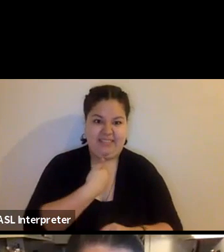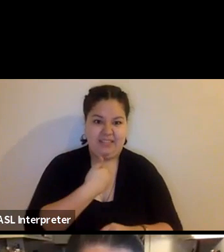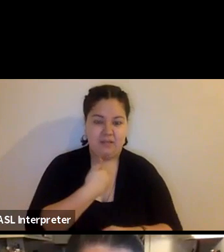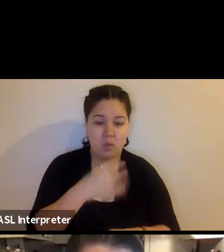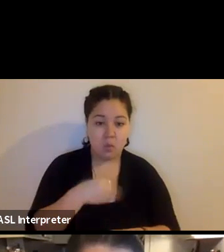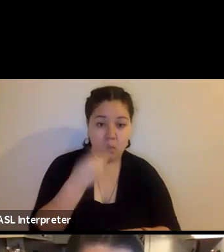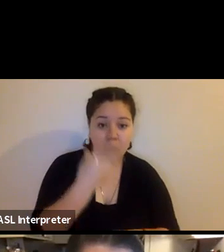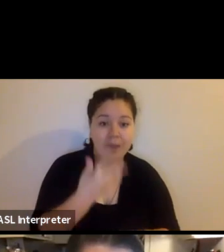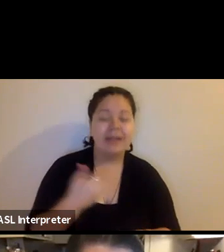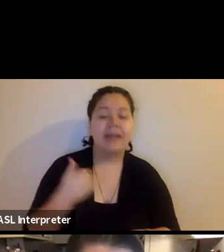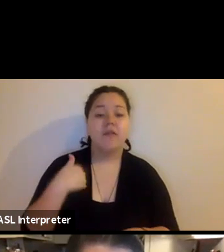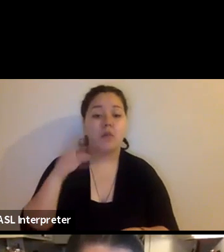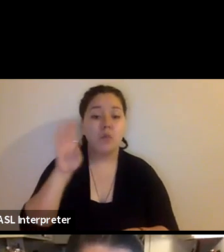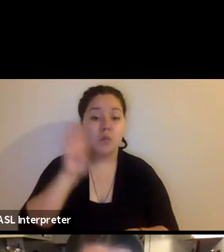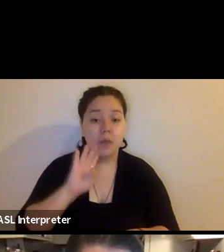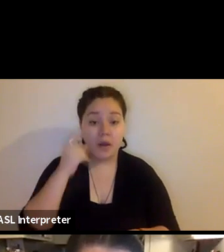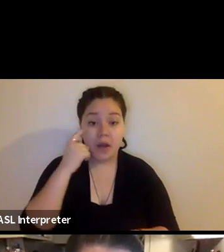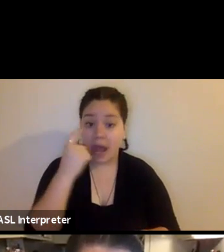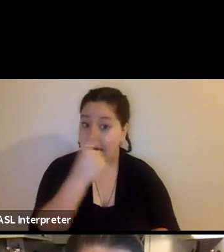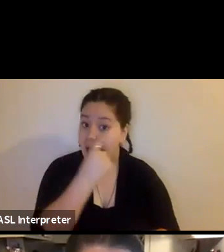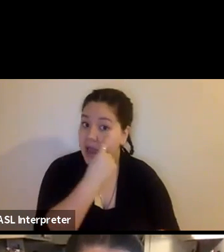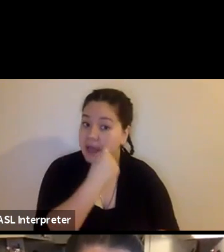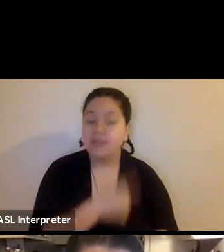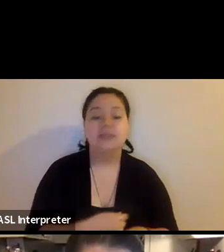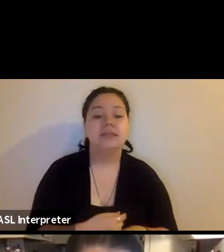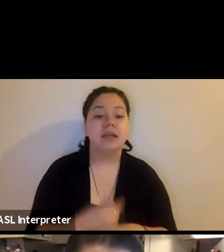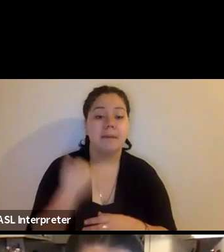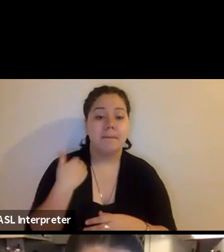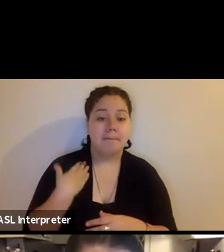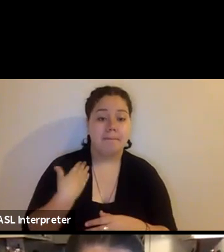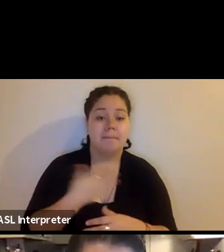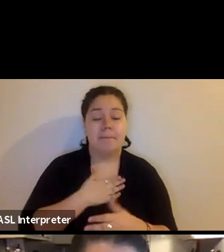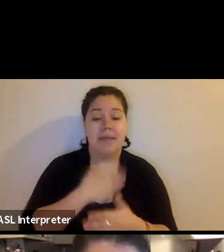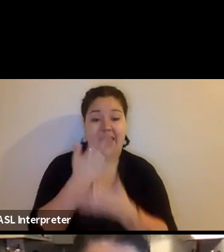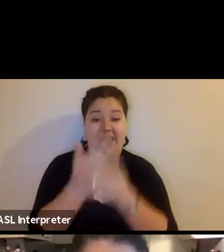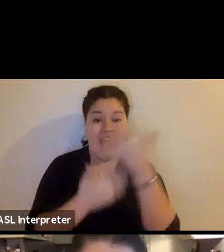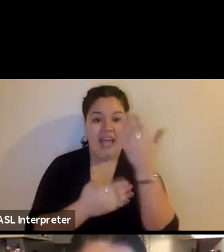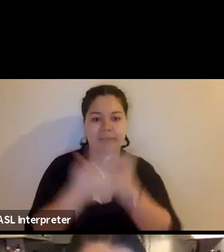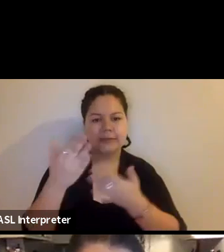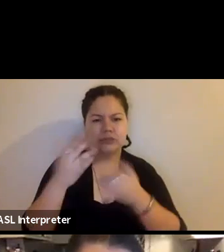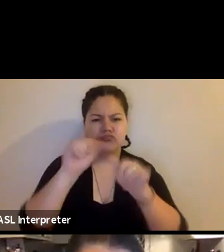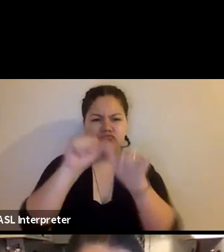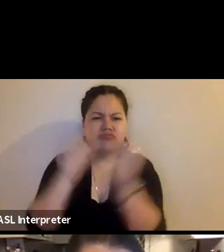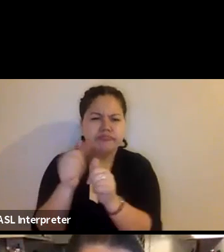hazel eyes, and I have hands that drape like willow trees,